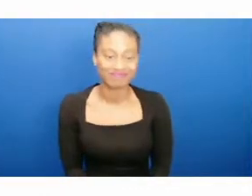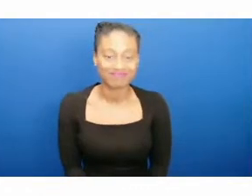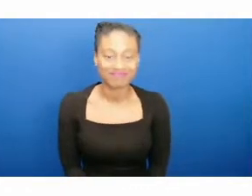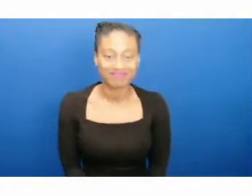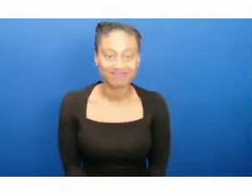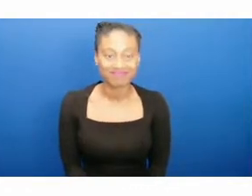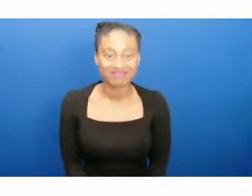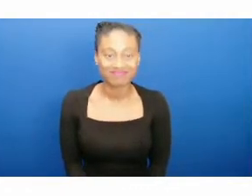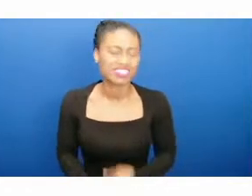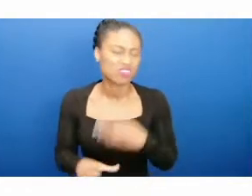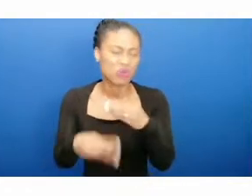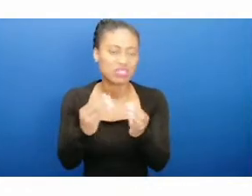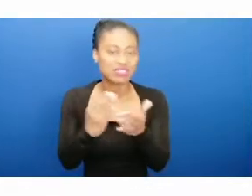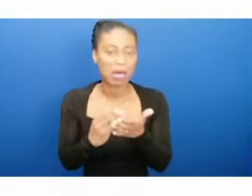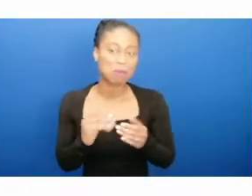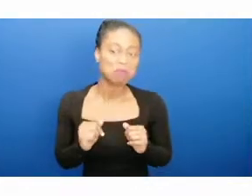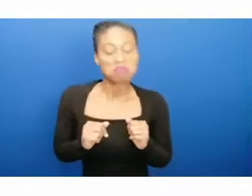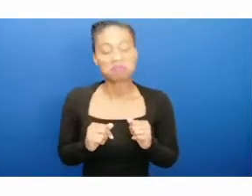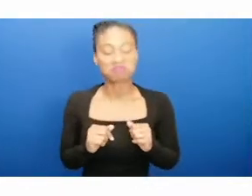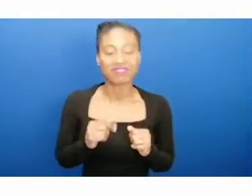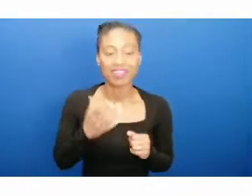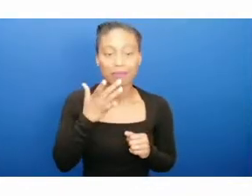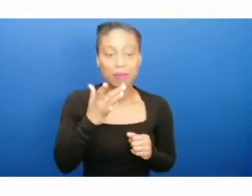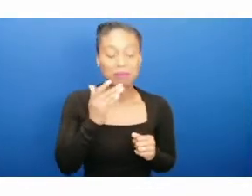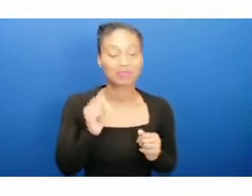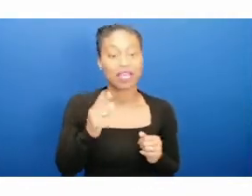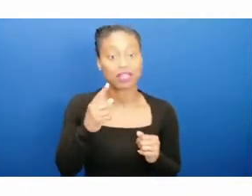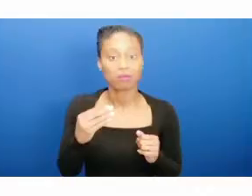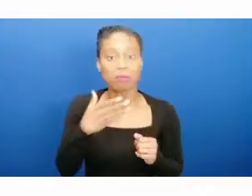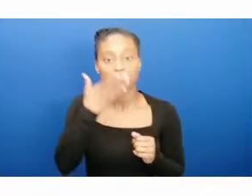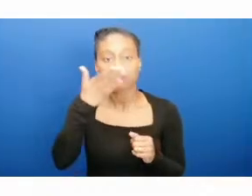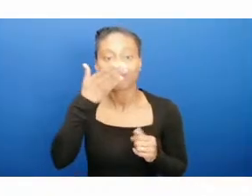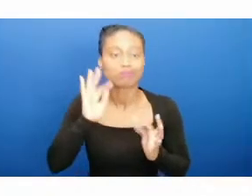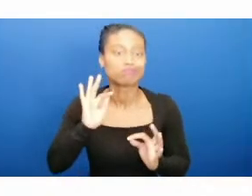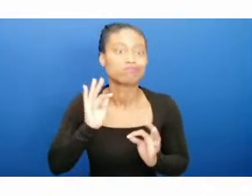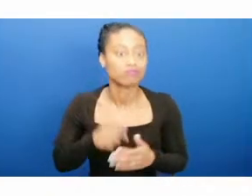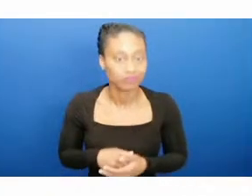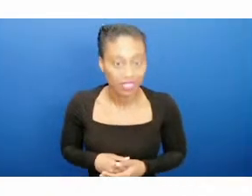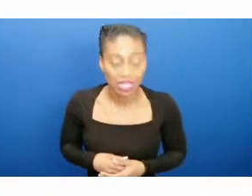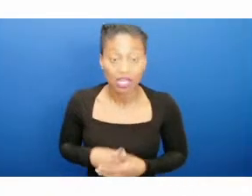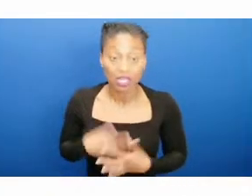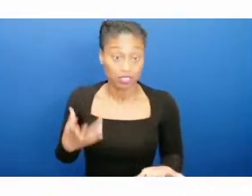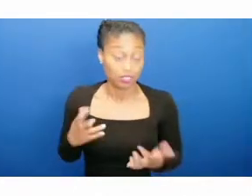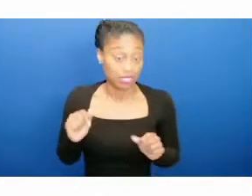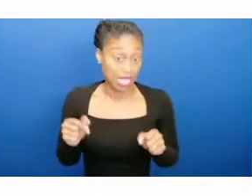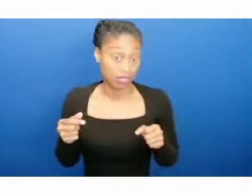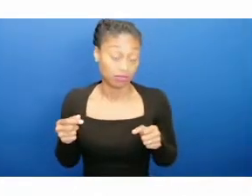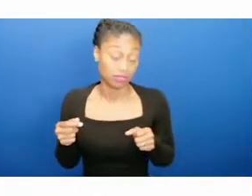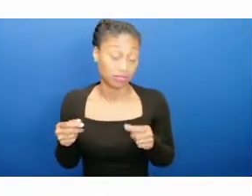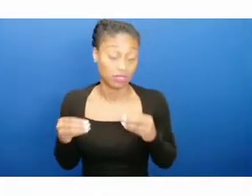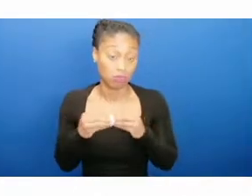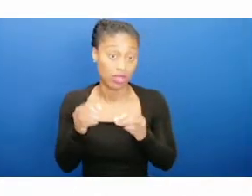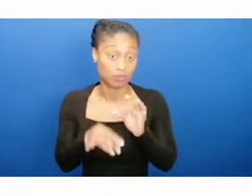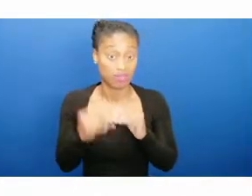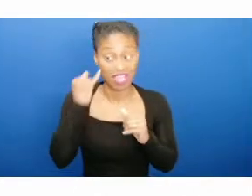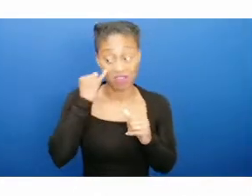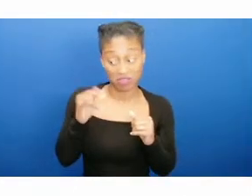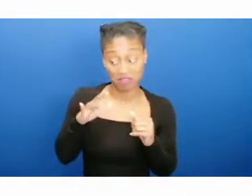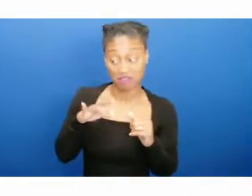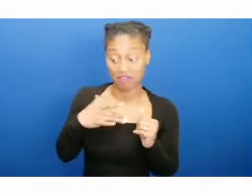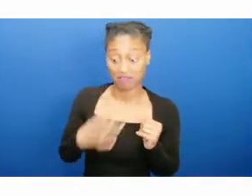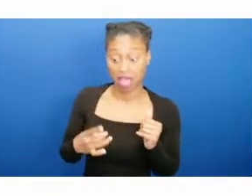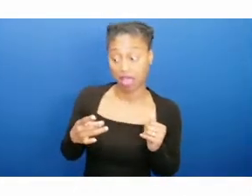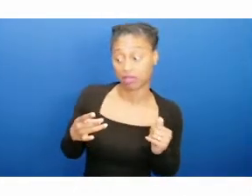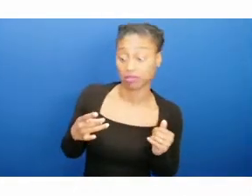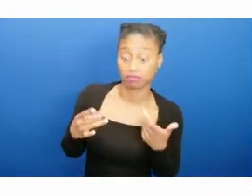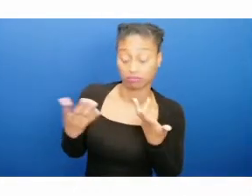And that's just going to add some kick and some more aromatic spices. Now, you can make this even simpler, and if you can find a vegan-friendly taco seasoning